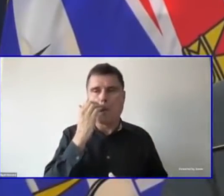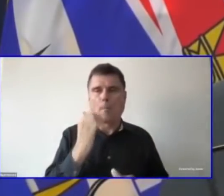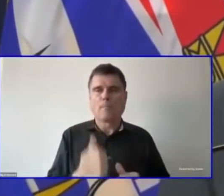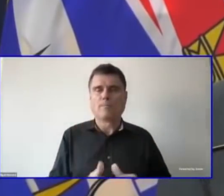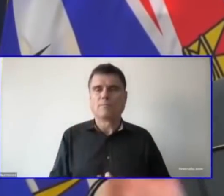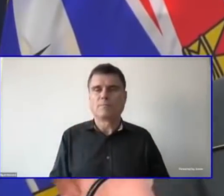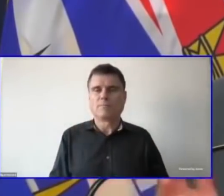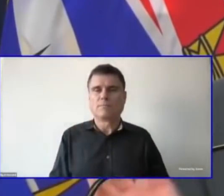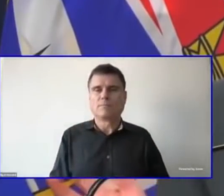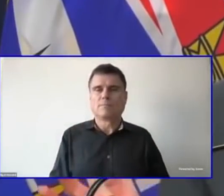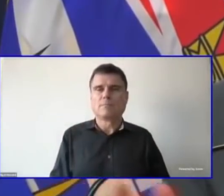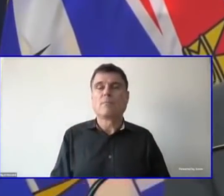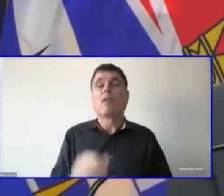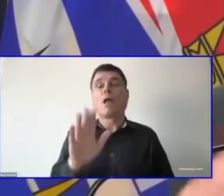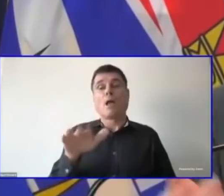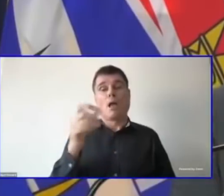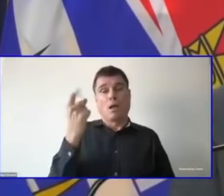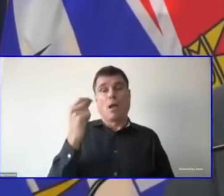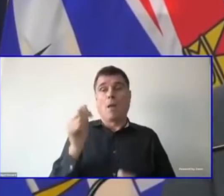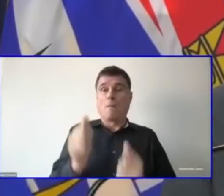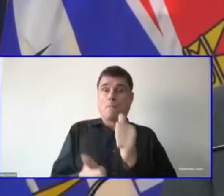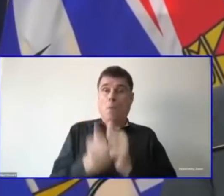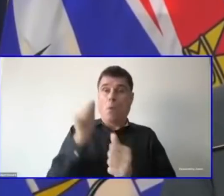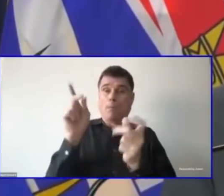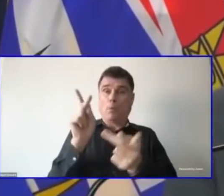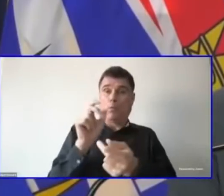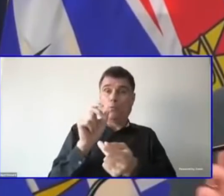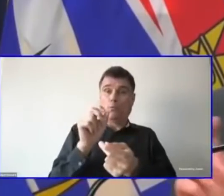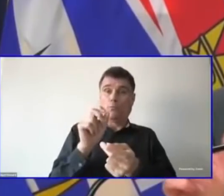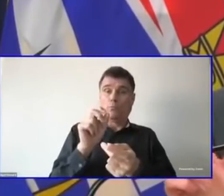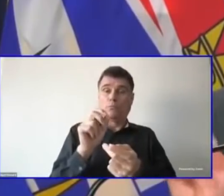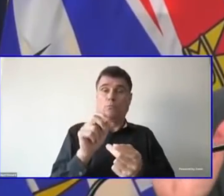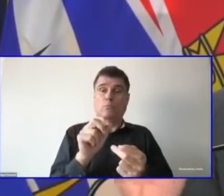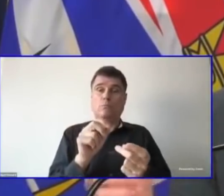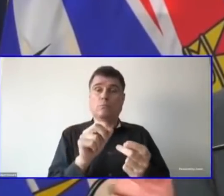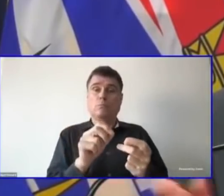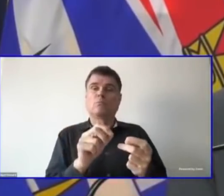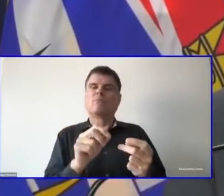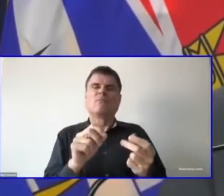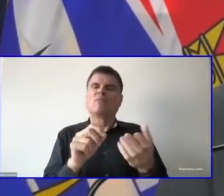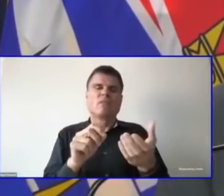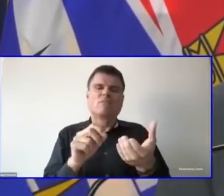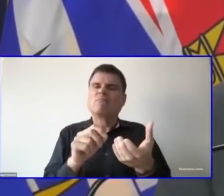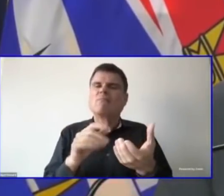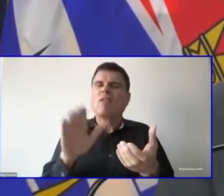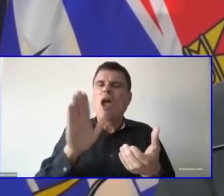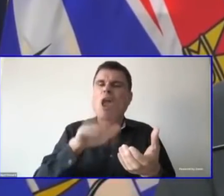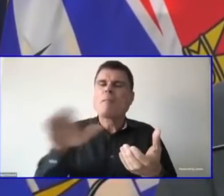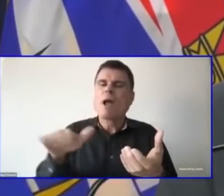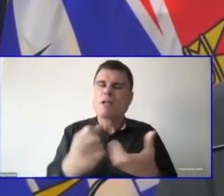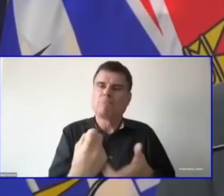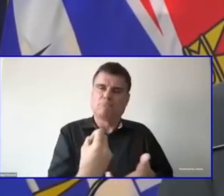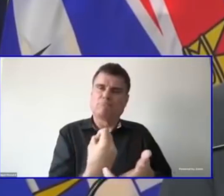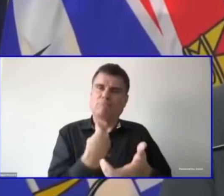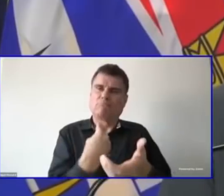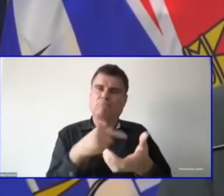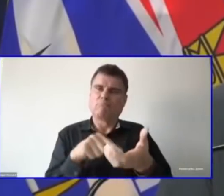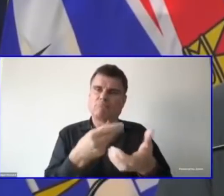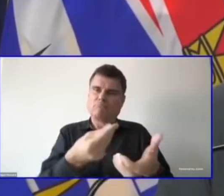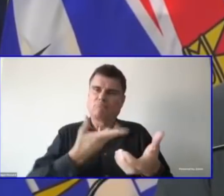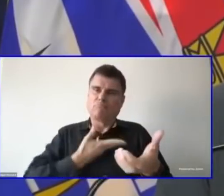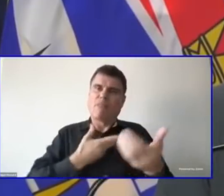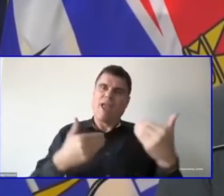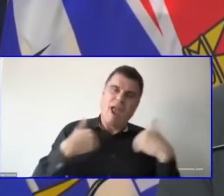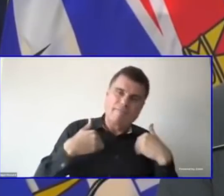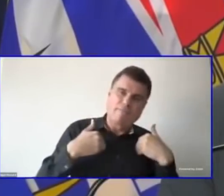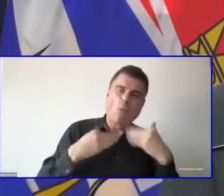automatic for most people. There's some people that get a call, but most people get a text or a message. So that's whether you're negative or